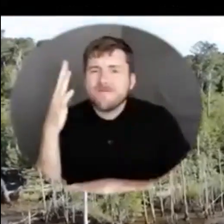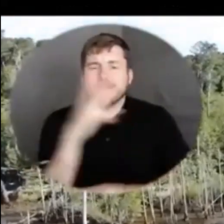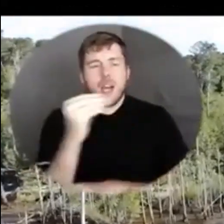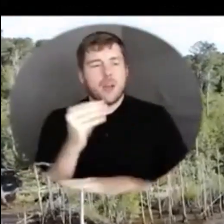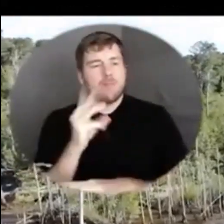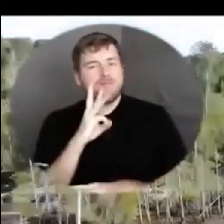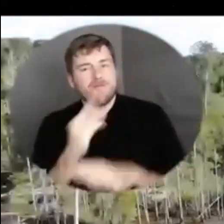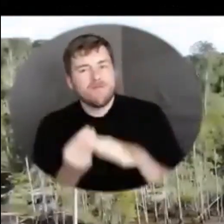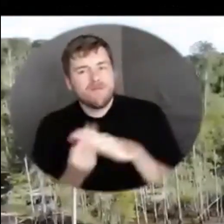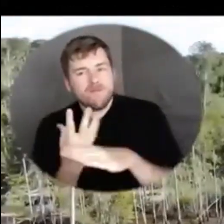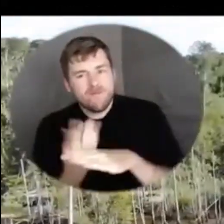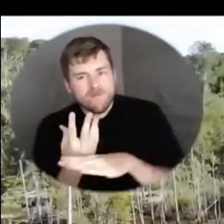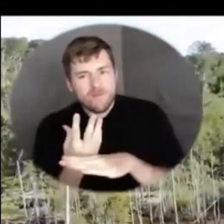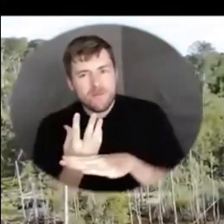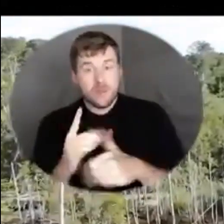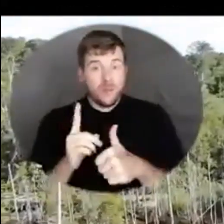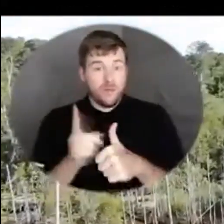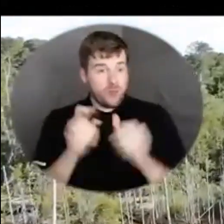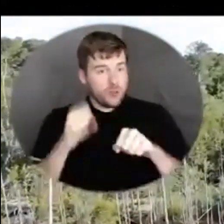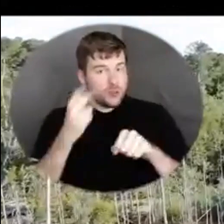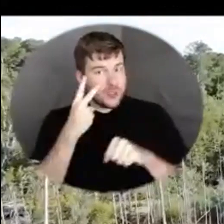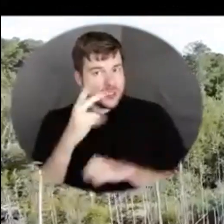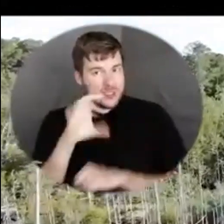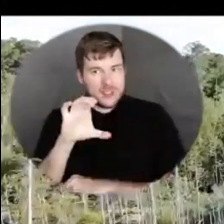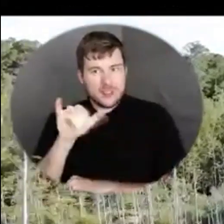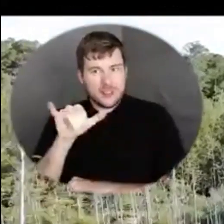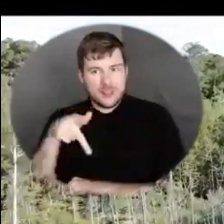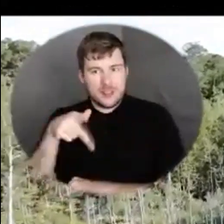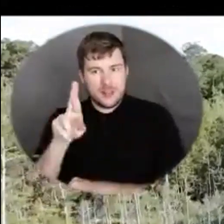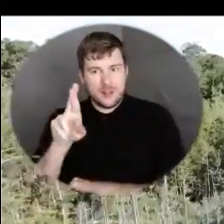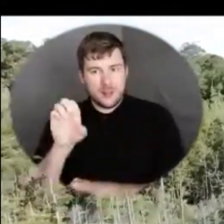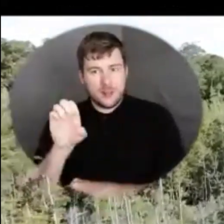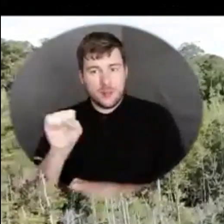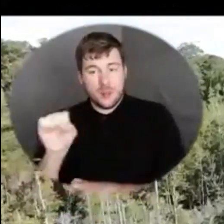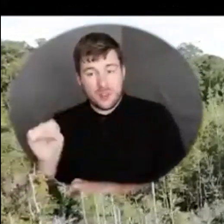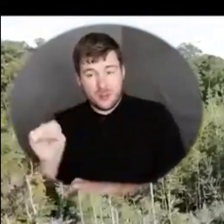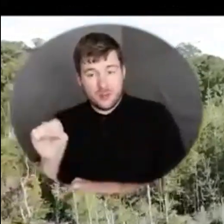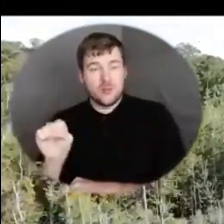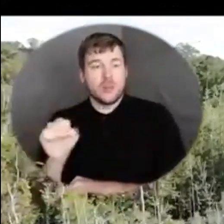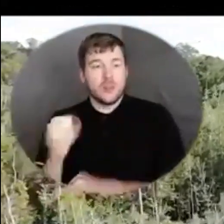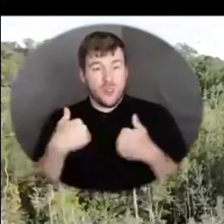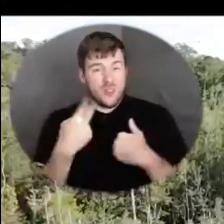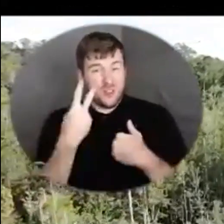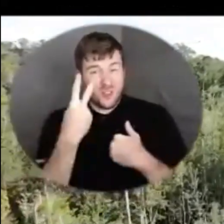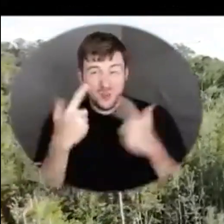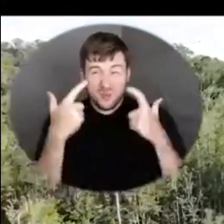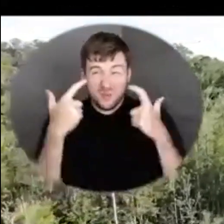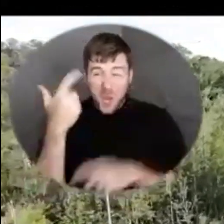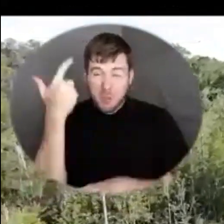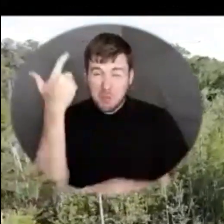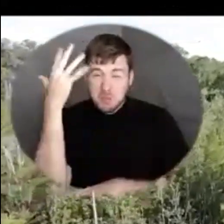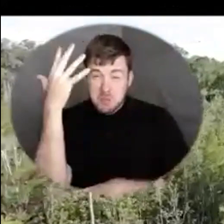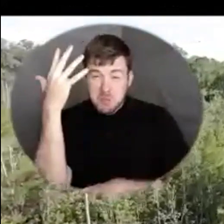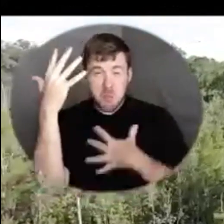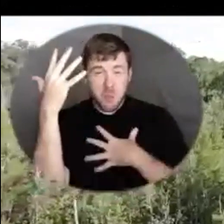and aquatic plant life that we have here. So up front, you can see the cypress knees coming out of the shore there. You see those 2 big cypress